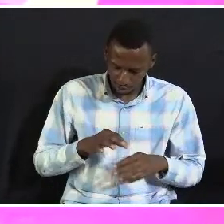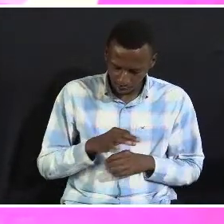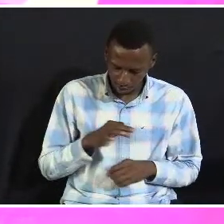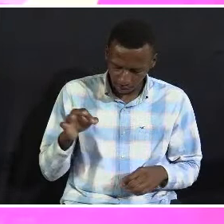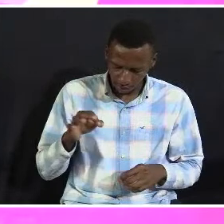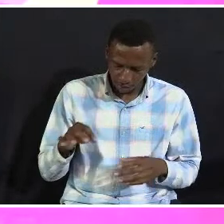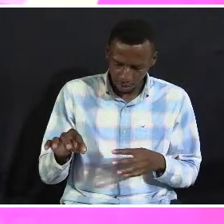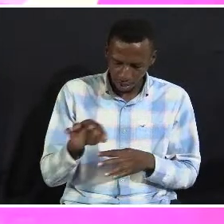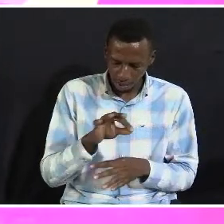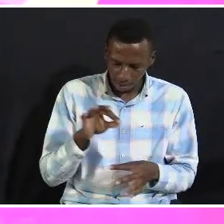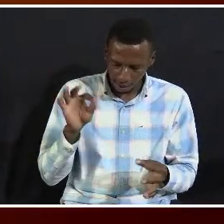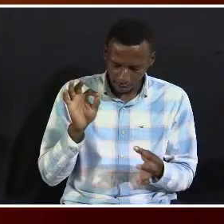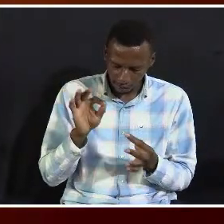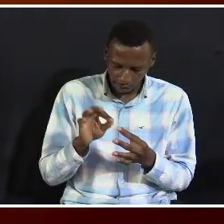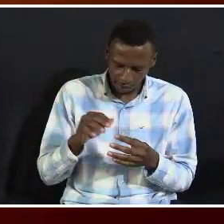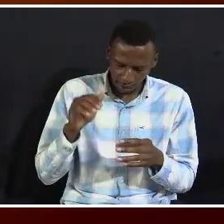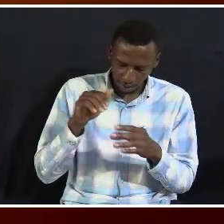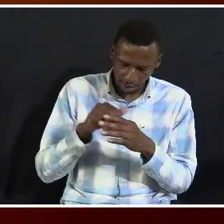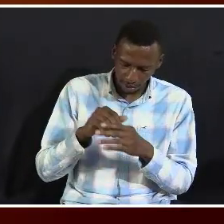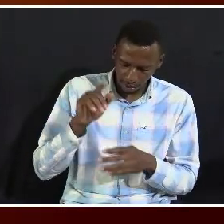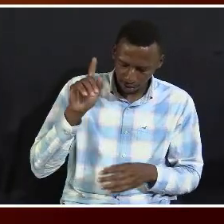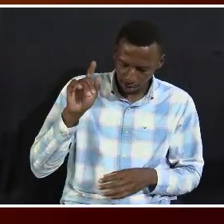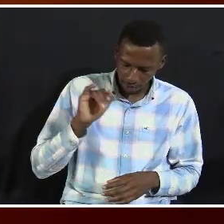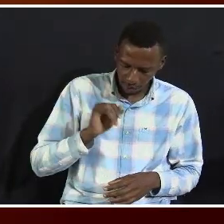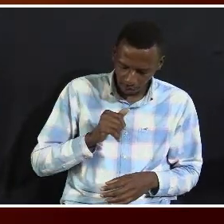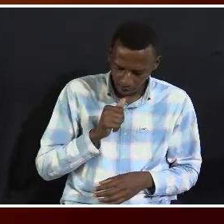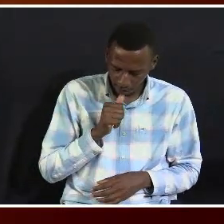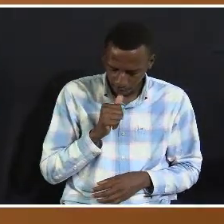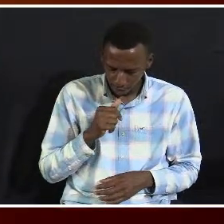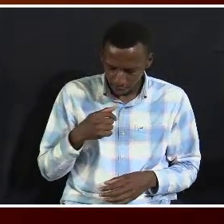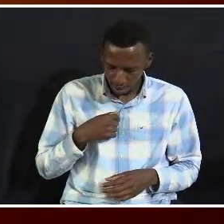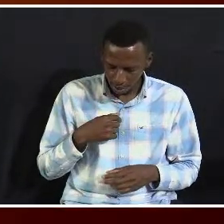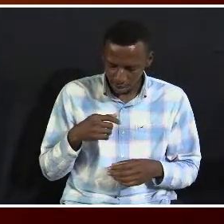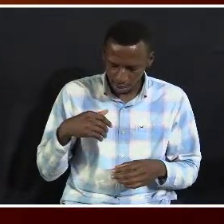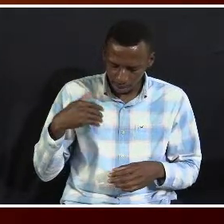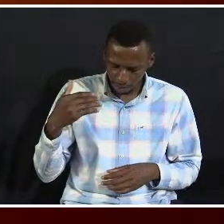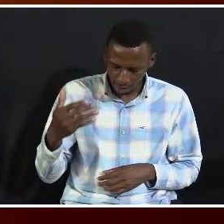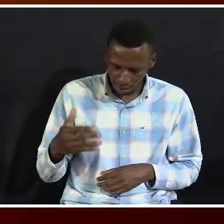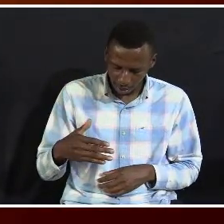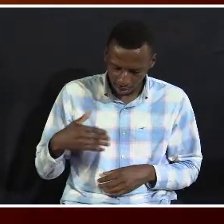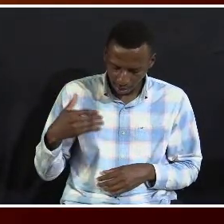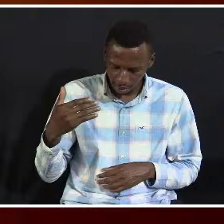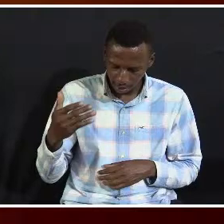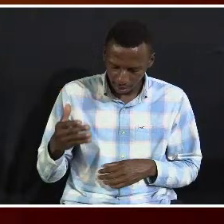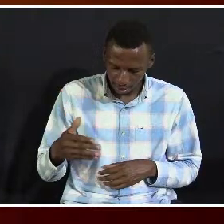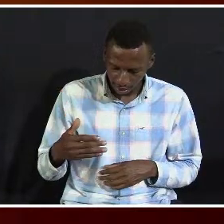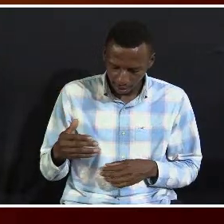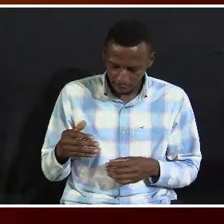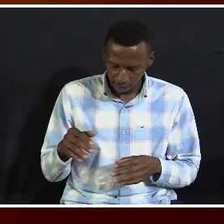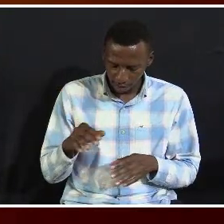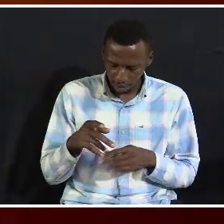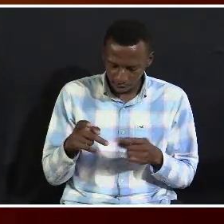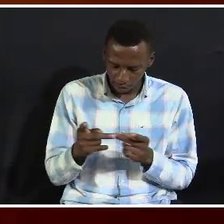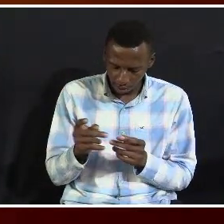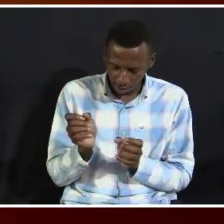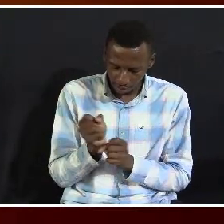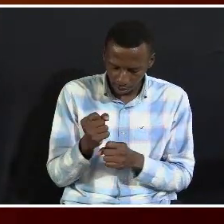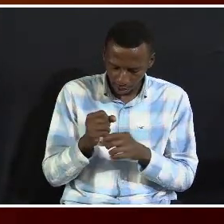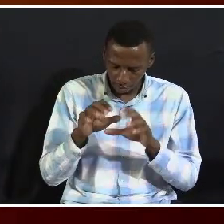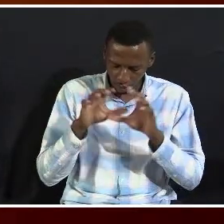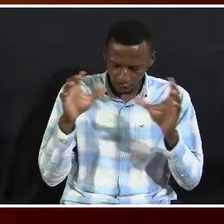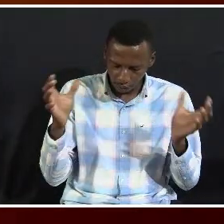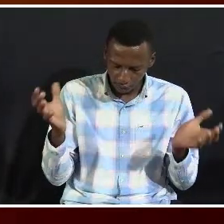Affected indeed I am. I am every